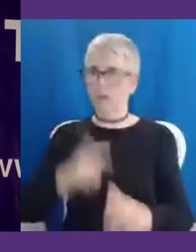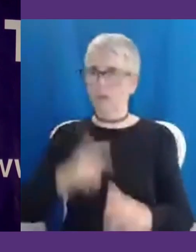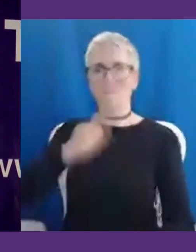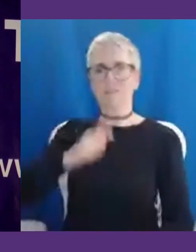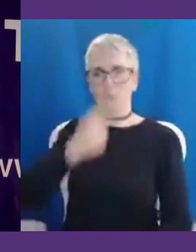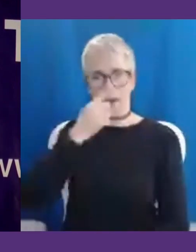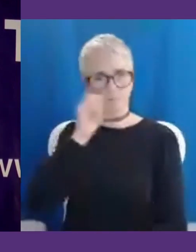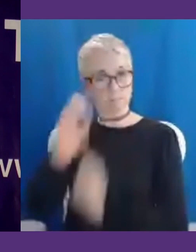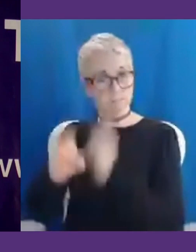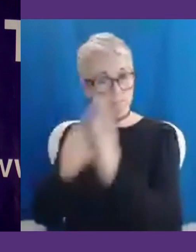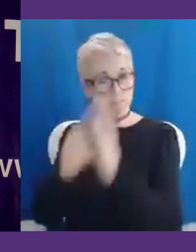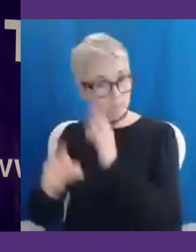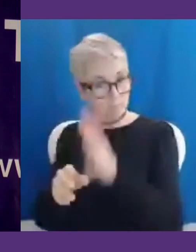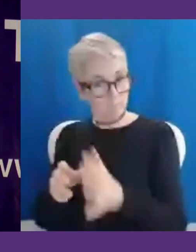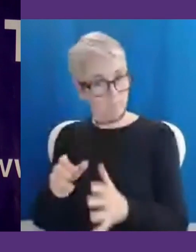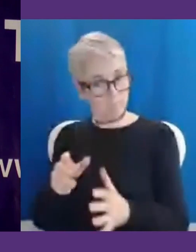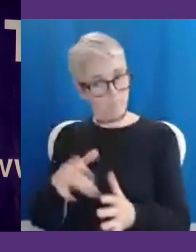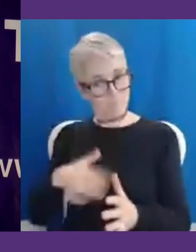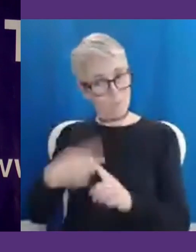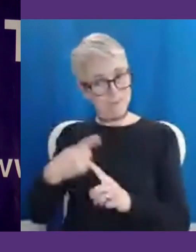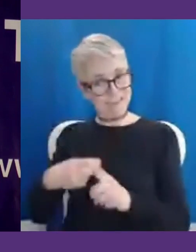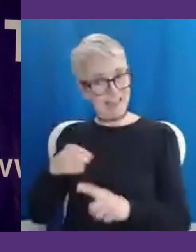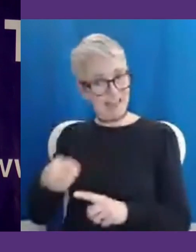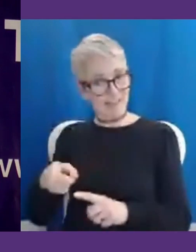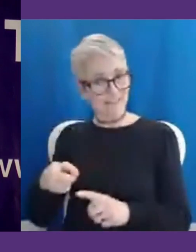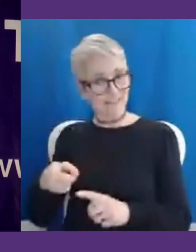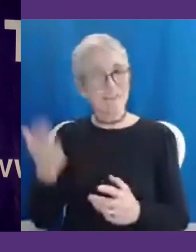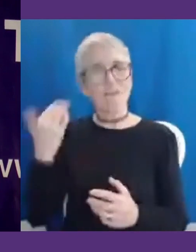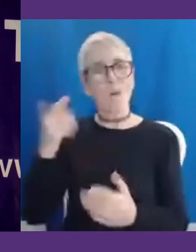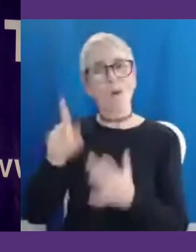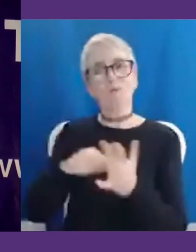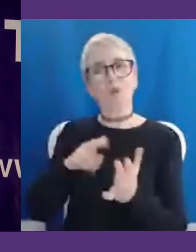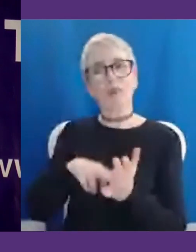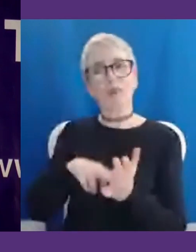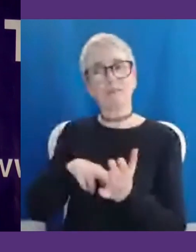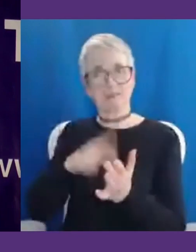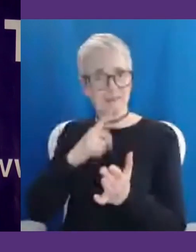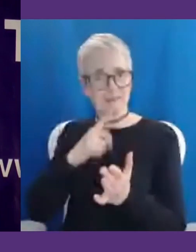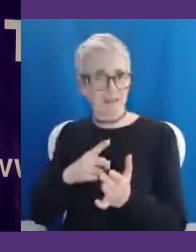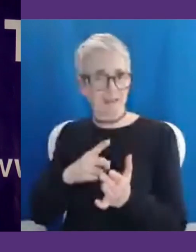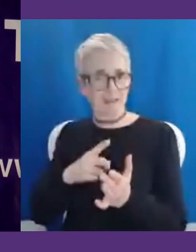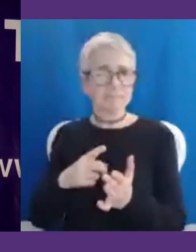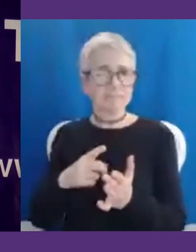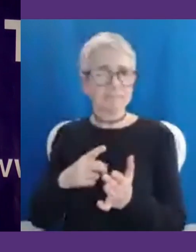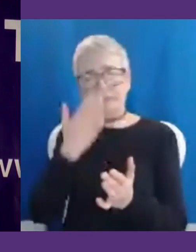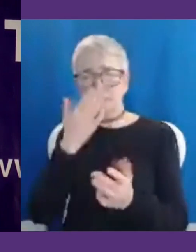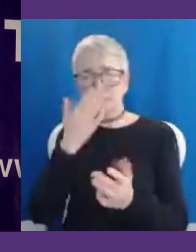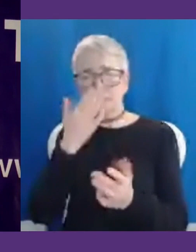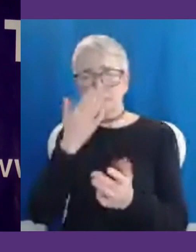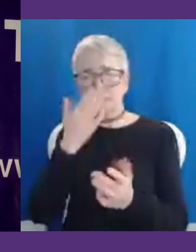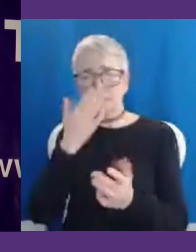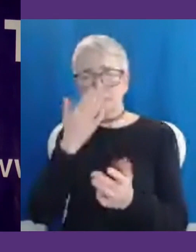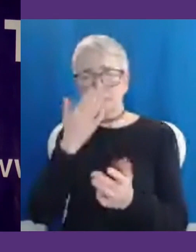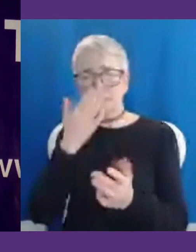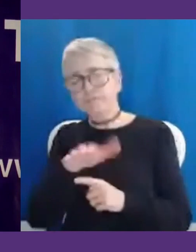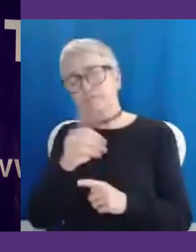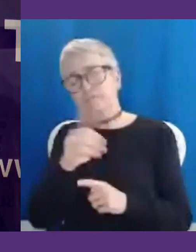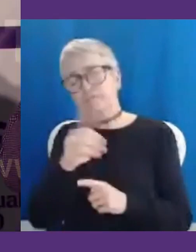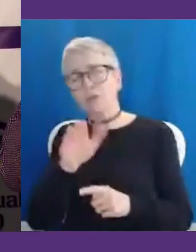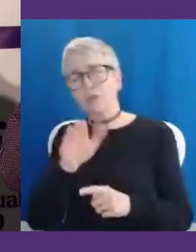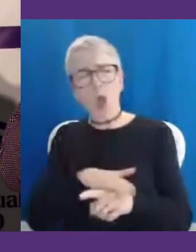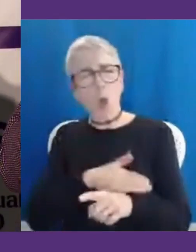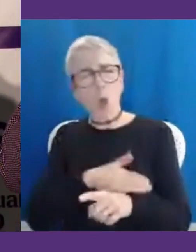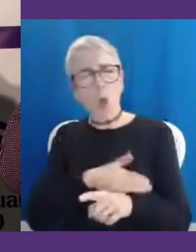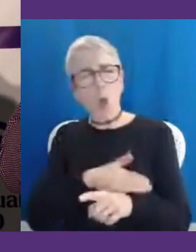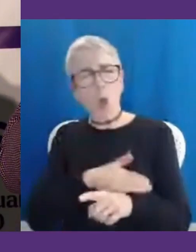Jonathan saying it's going in the right direction. It might be quite slow. How does that sound to you in terms of how you're working with clients in all sorts of different settings?